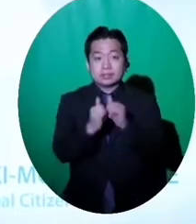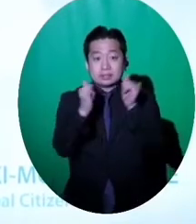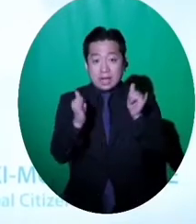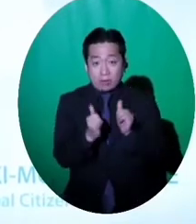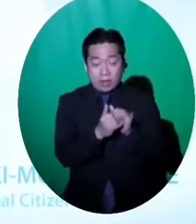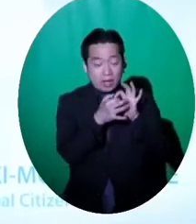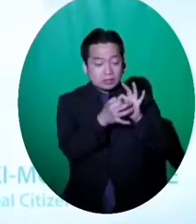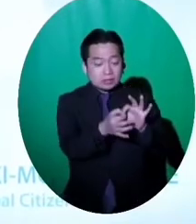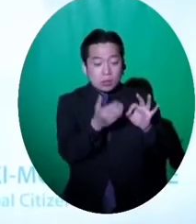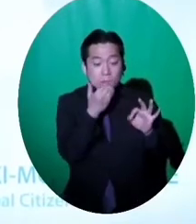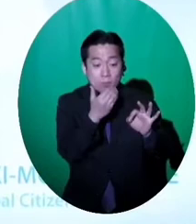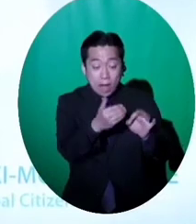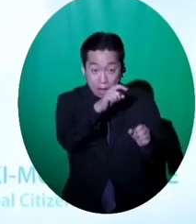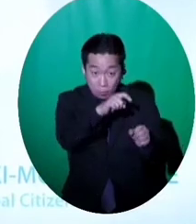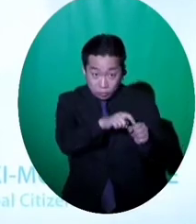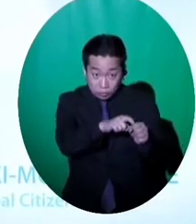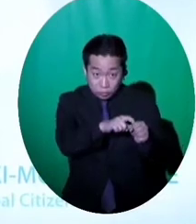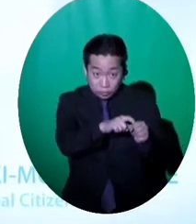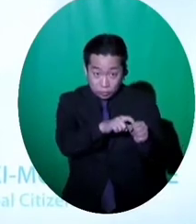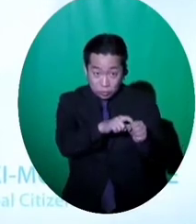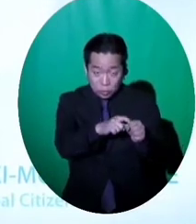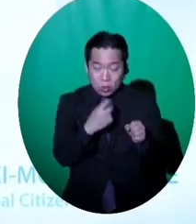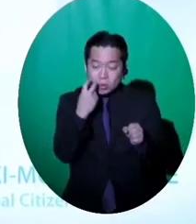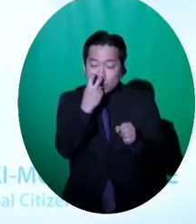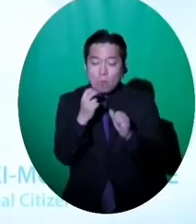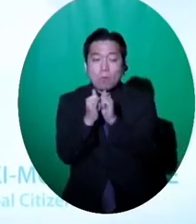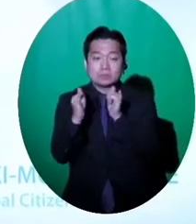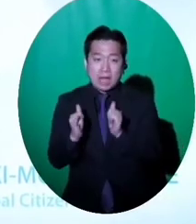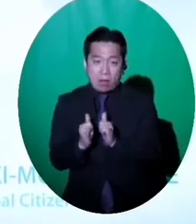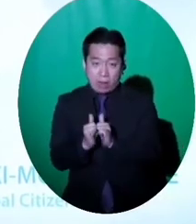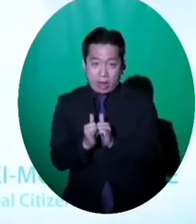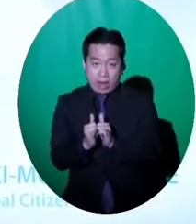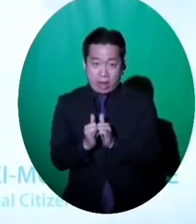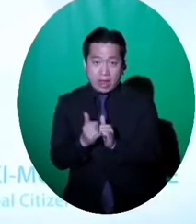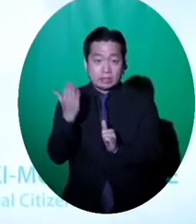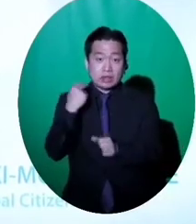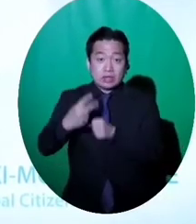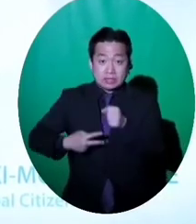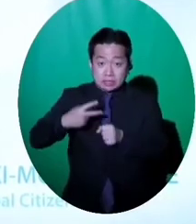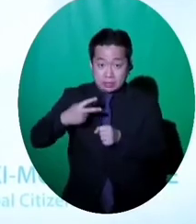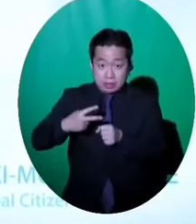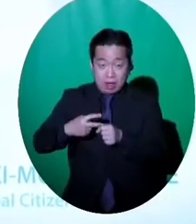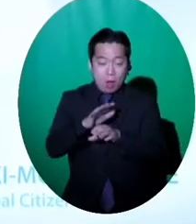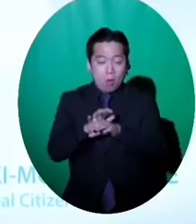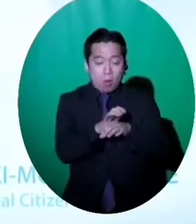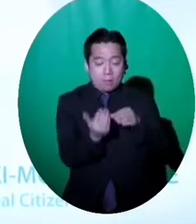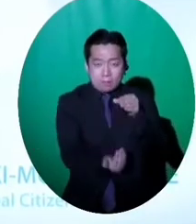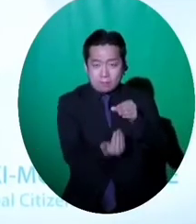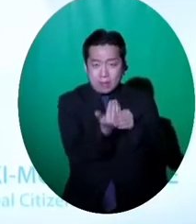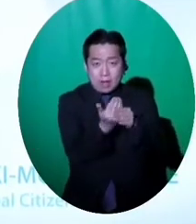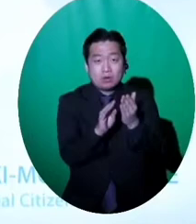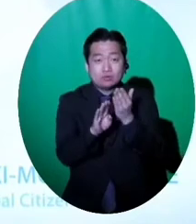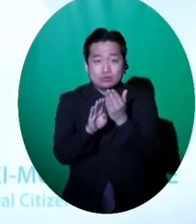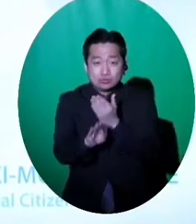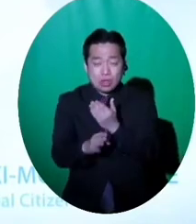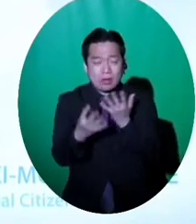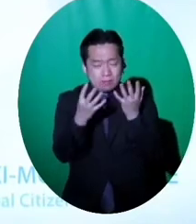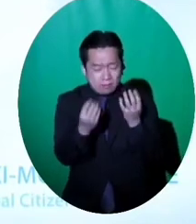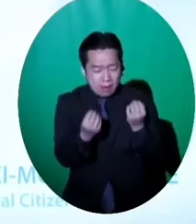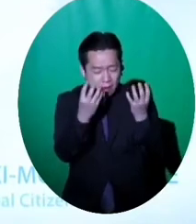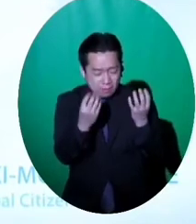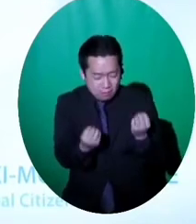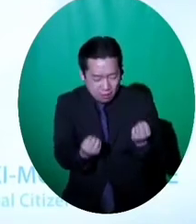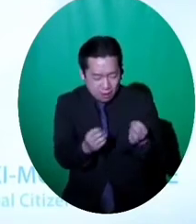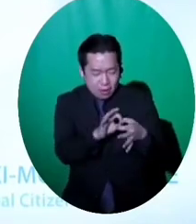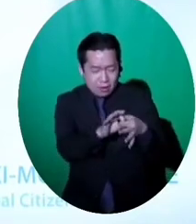our everyday lives for more than 2 years, the meaning of care is becoming more and more important